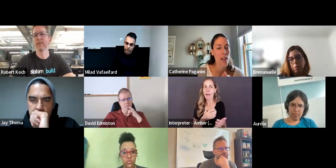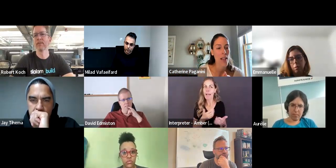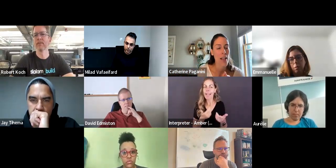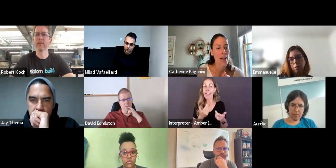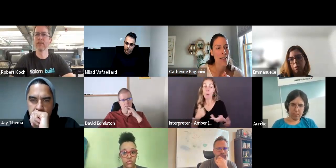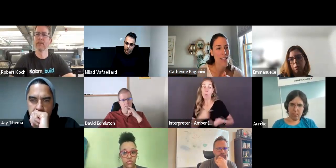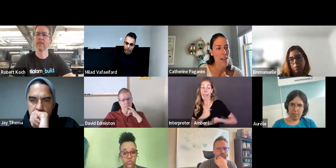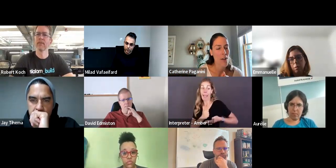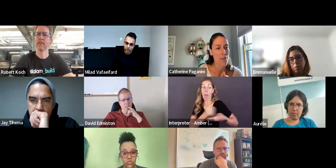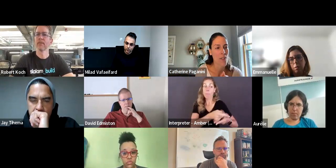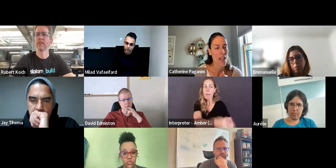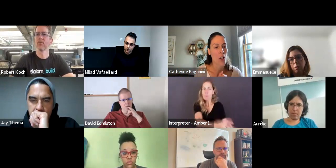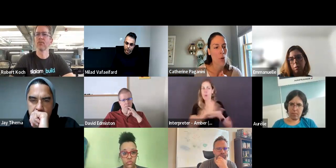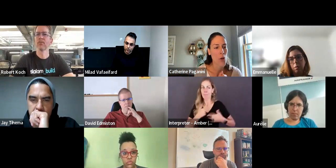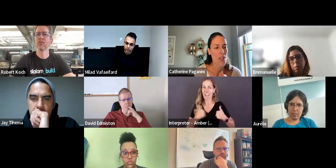So